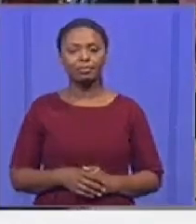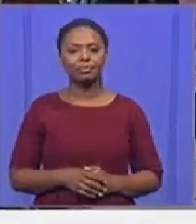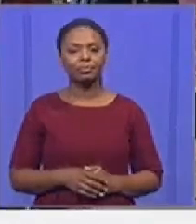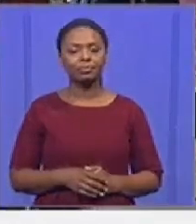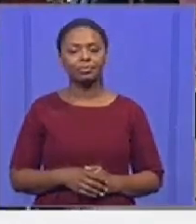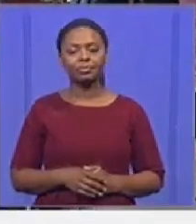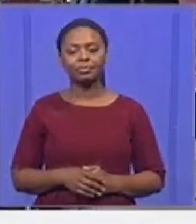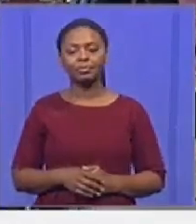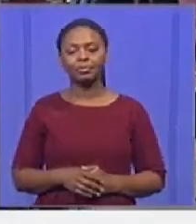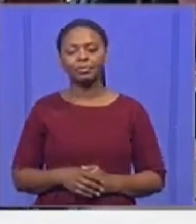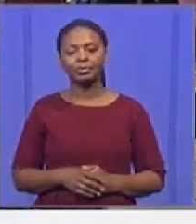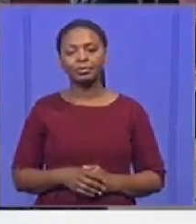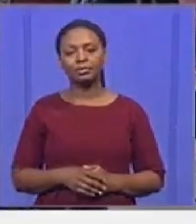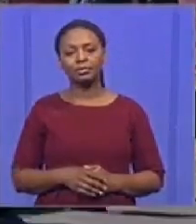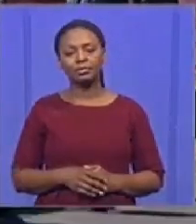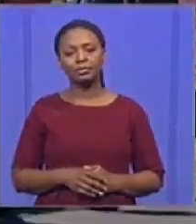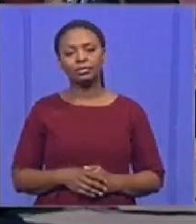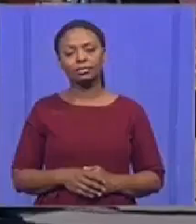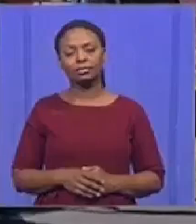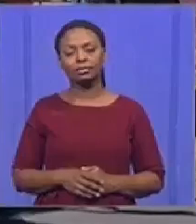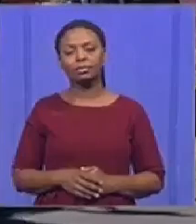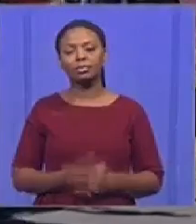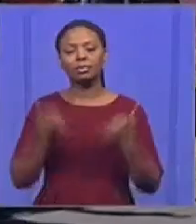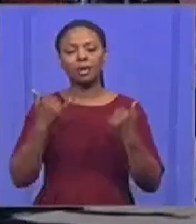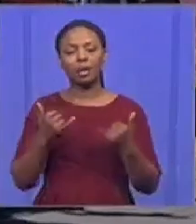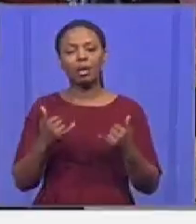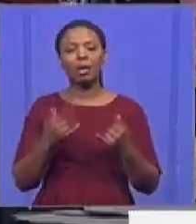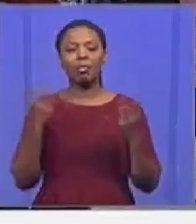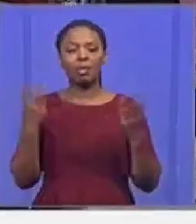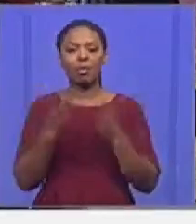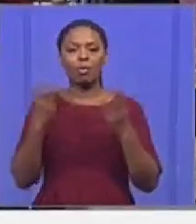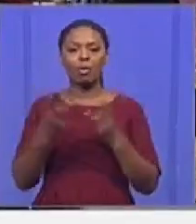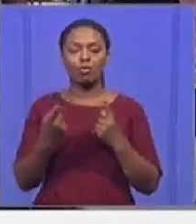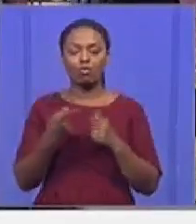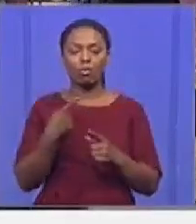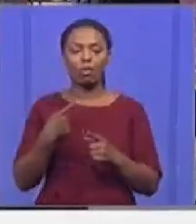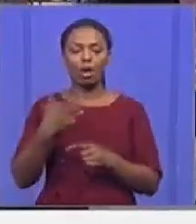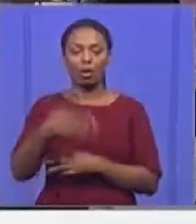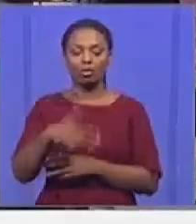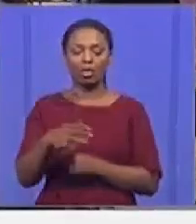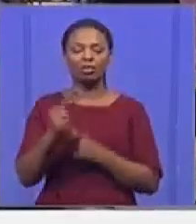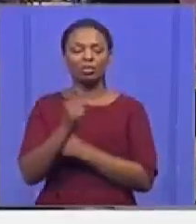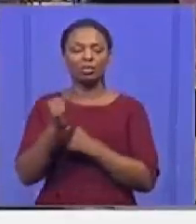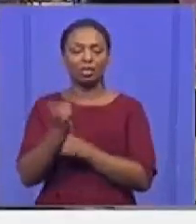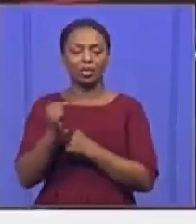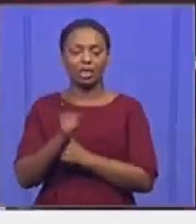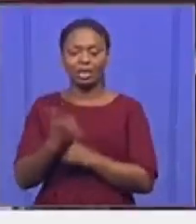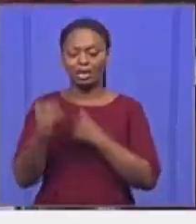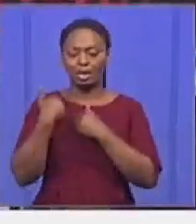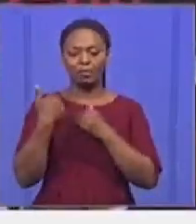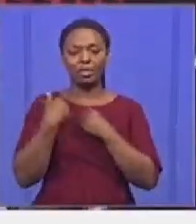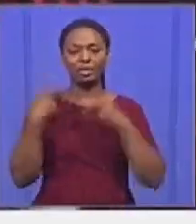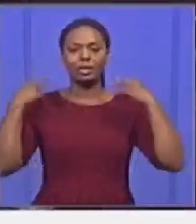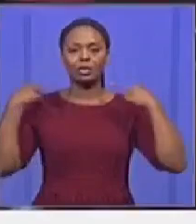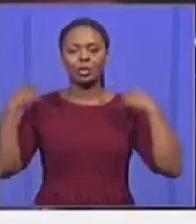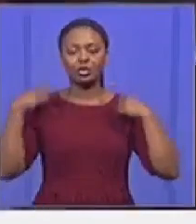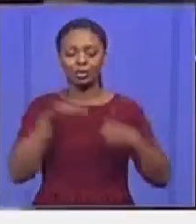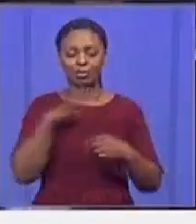Badiri kwa dikantorong tsa sepodisi sa Afrika Borwa ba ne ba dira ditshupetso kwa ntle ga dikantoro tsa Safety and Security Sectoral Bargaining